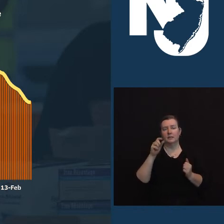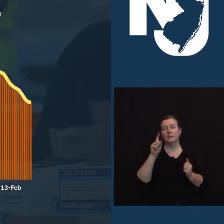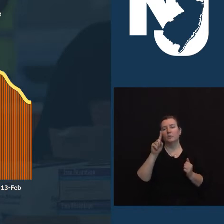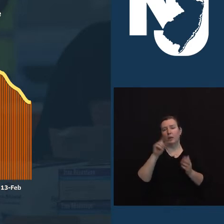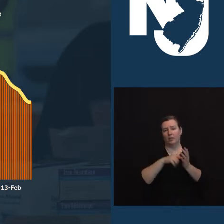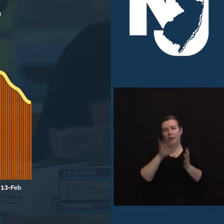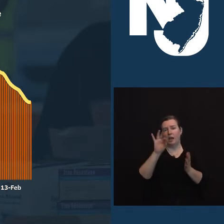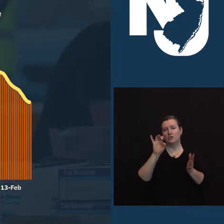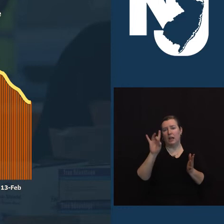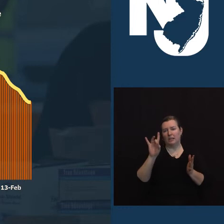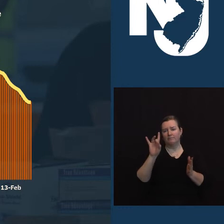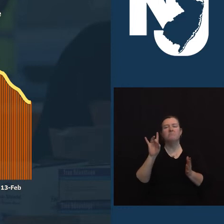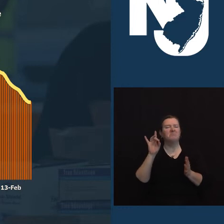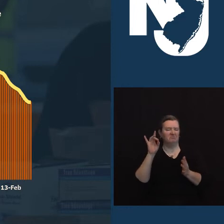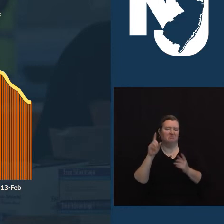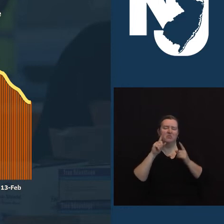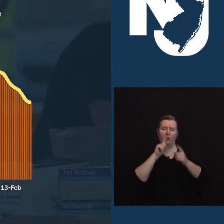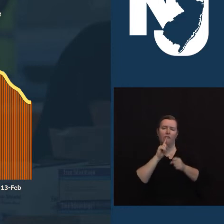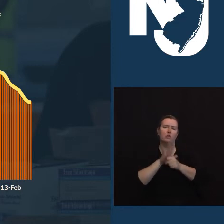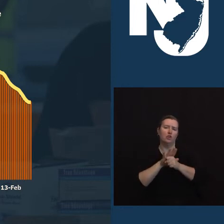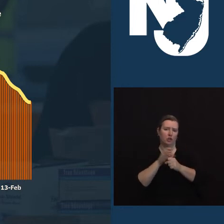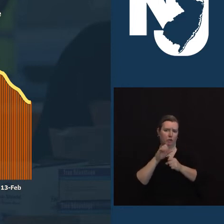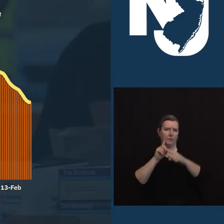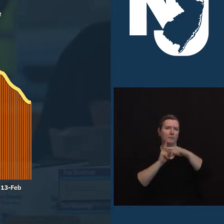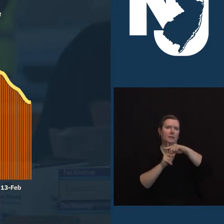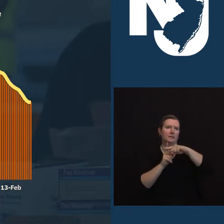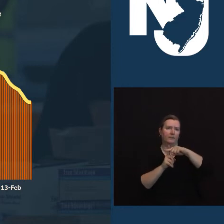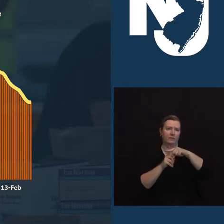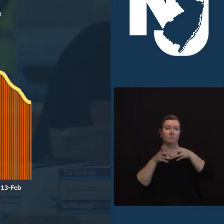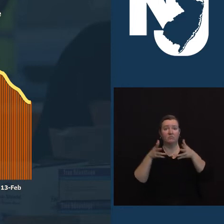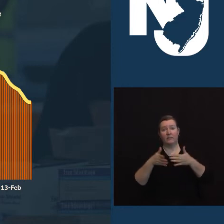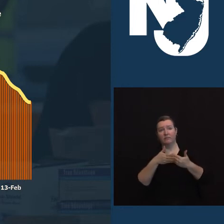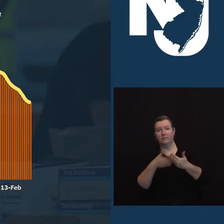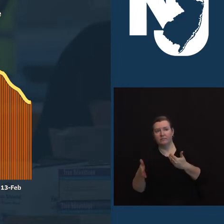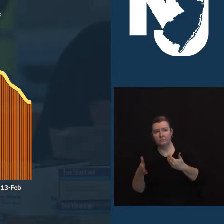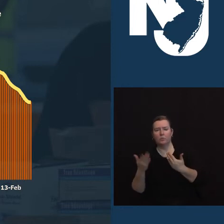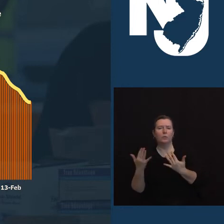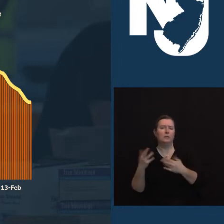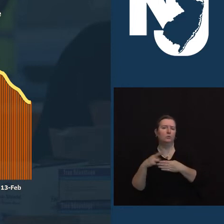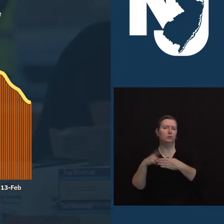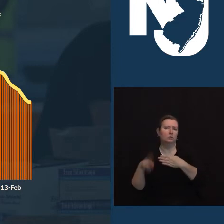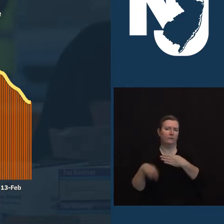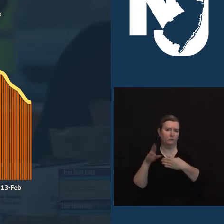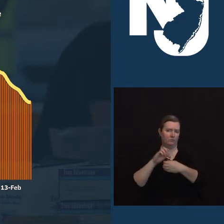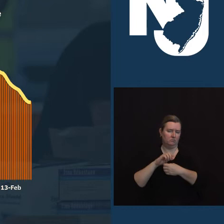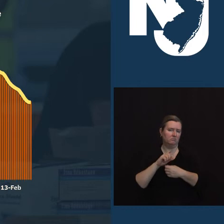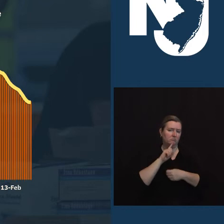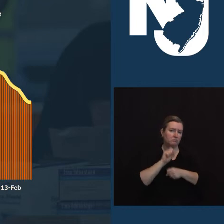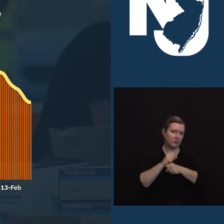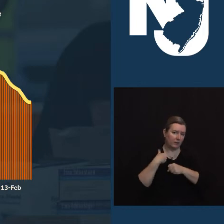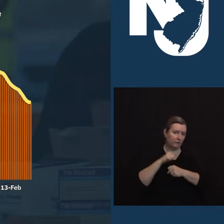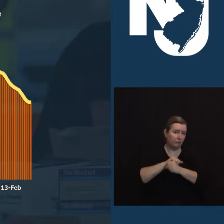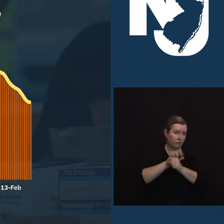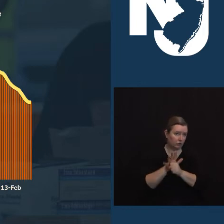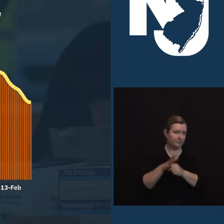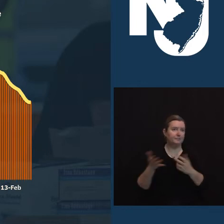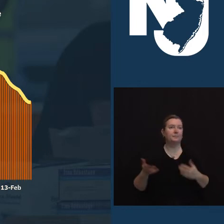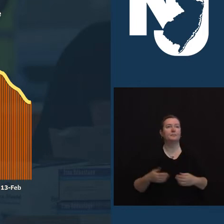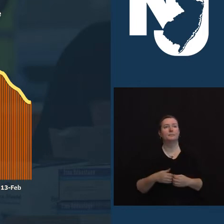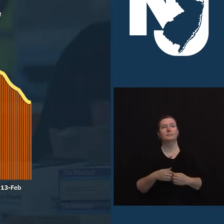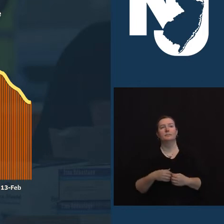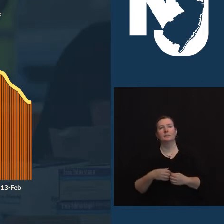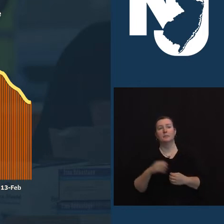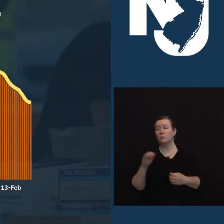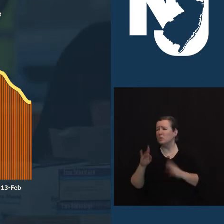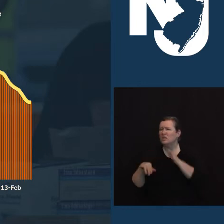COVID-positive patients and the remainder awaiting test results. By comparison, interestingly, Judy, we glanced on this